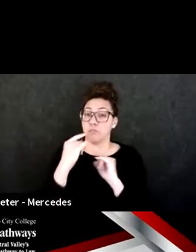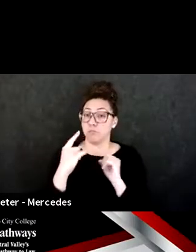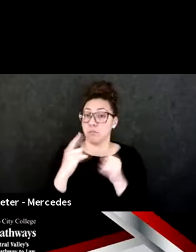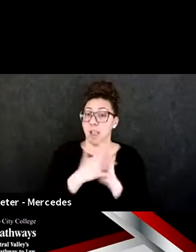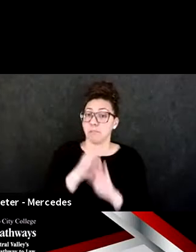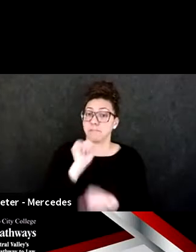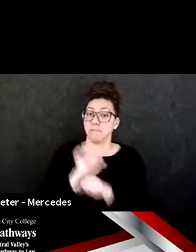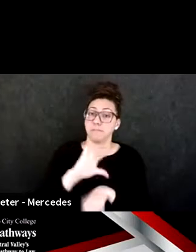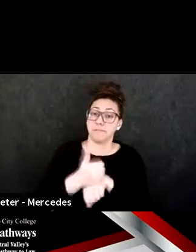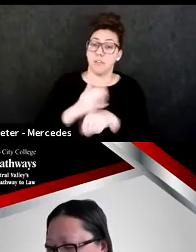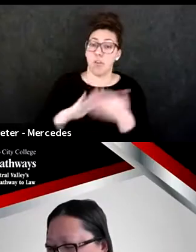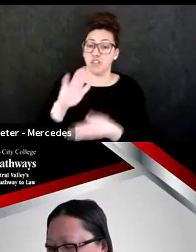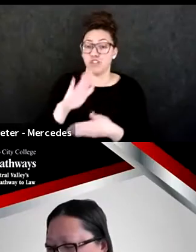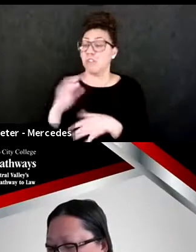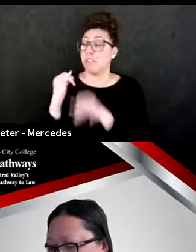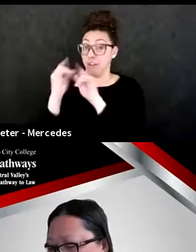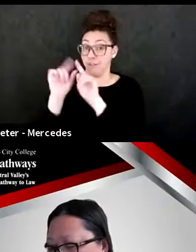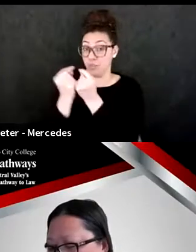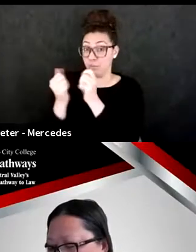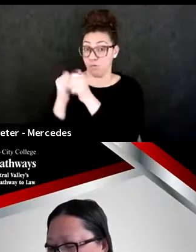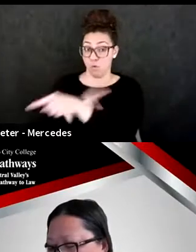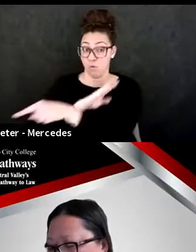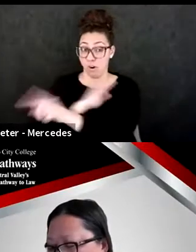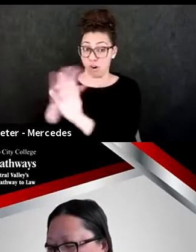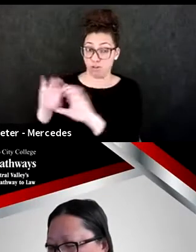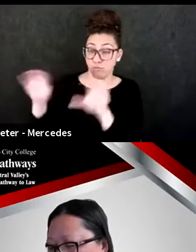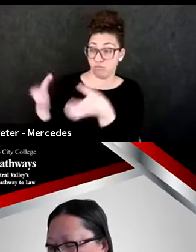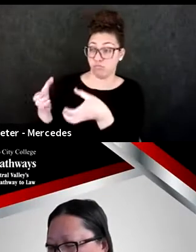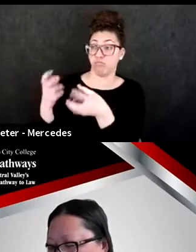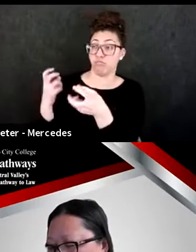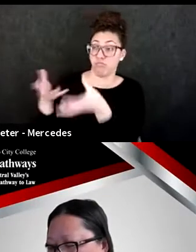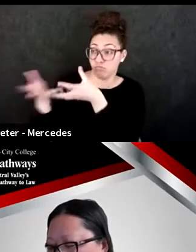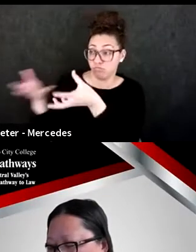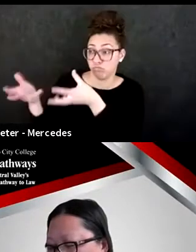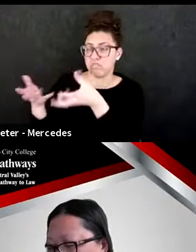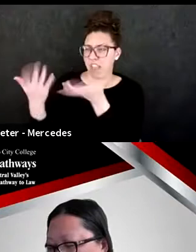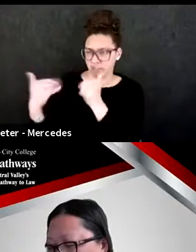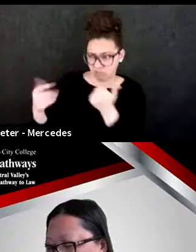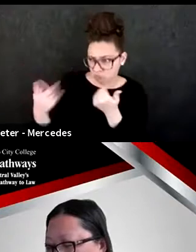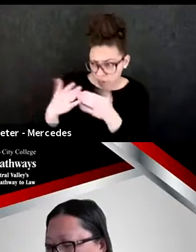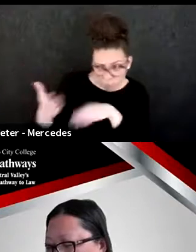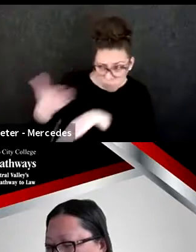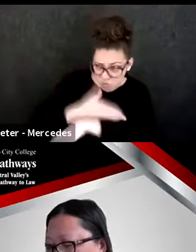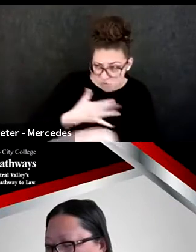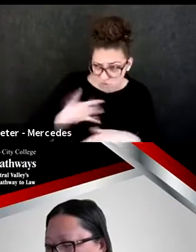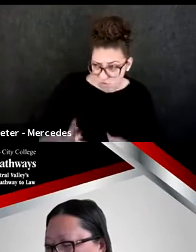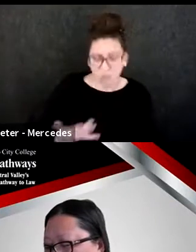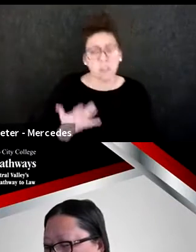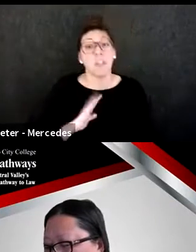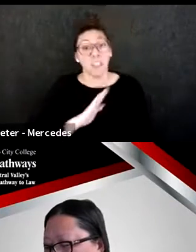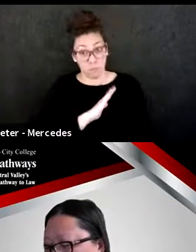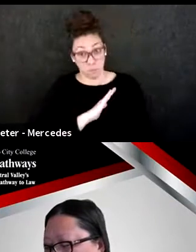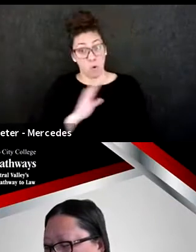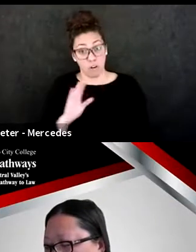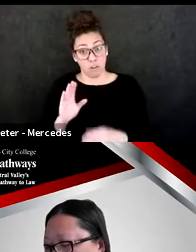the interview team met with the board, and they asked the board members, how have you improved in this area? The board member representing